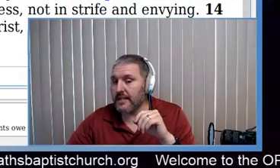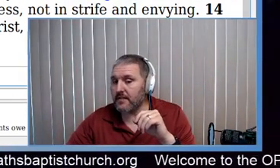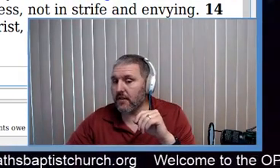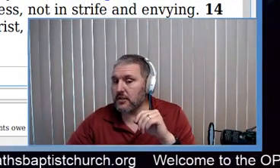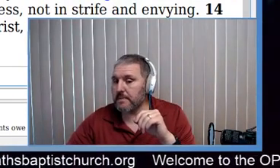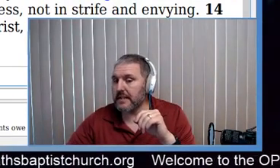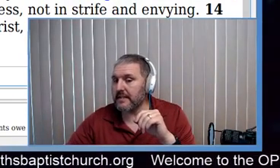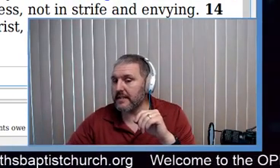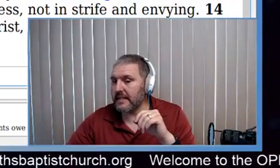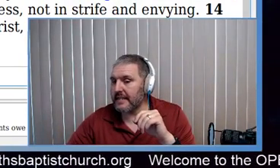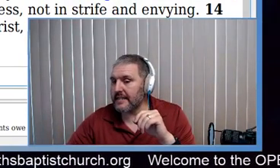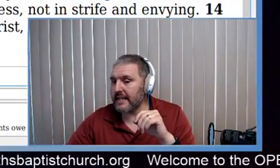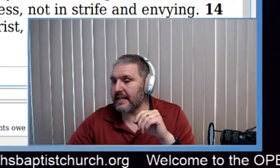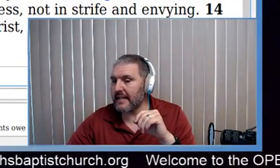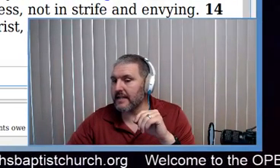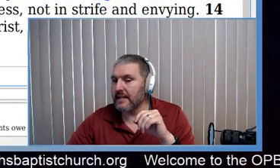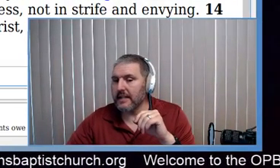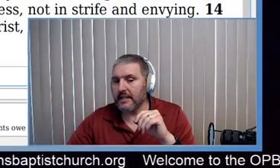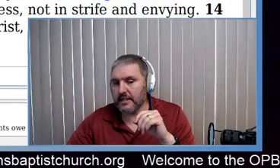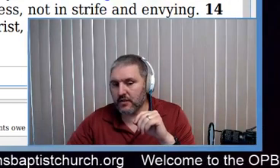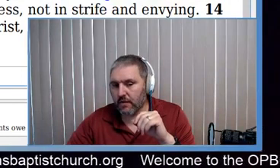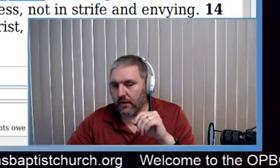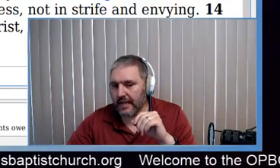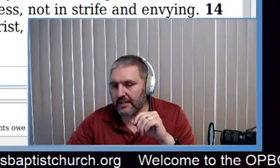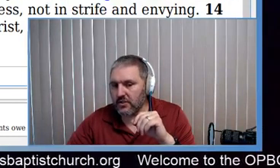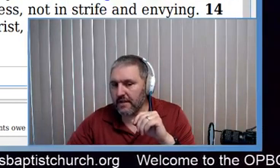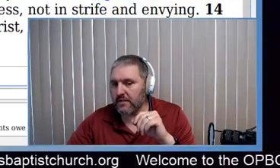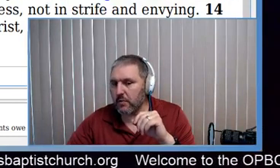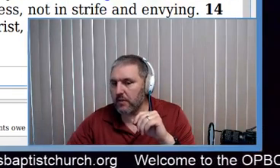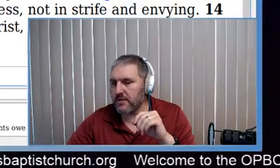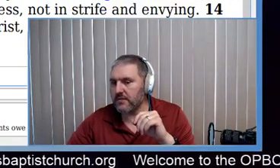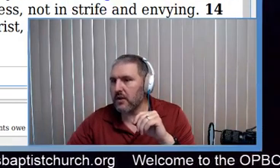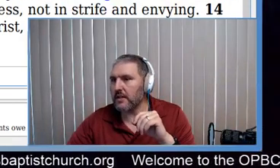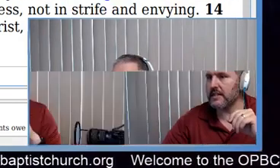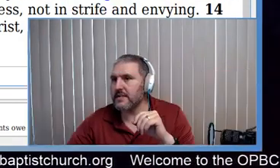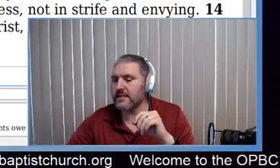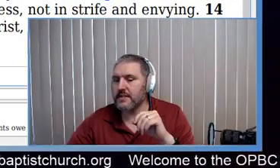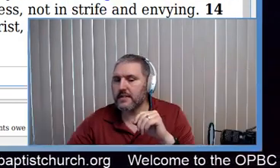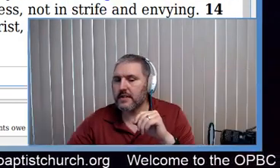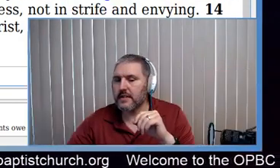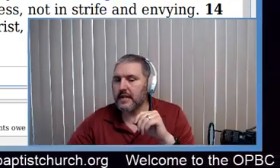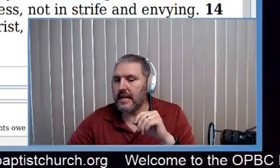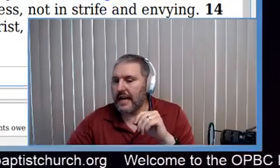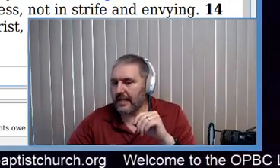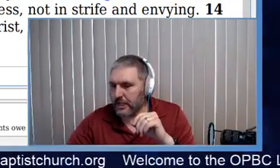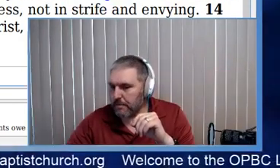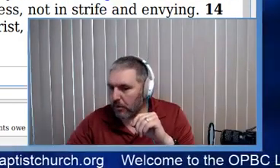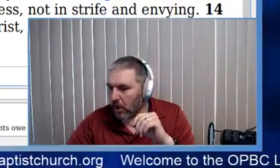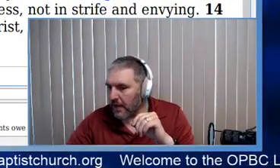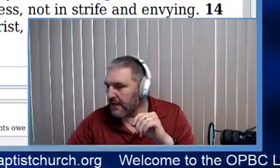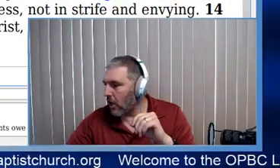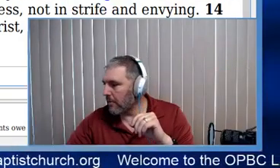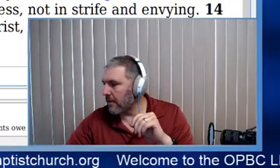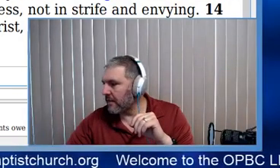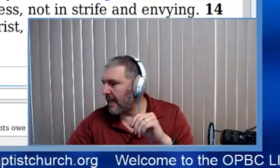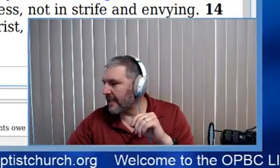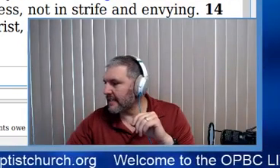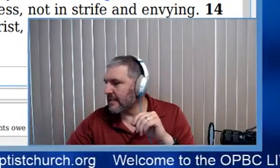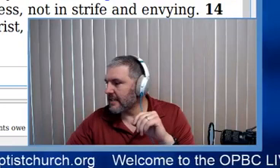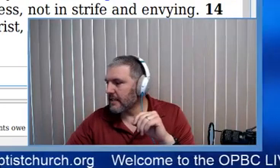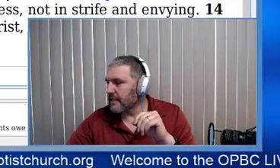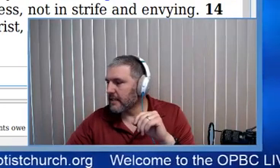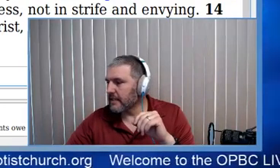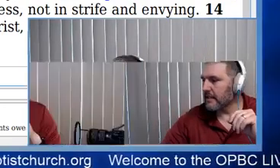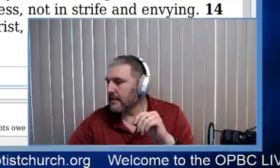The night is far spent, the day is at hand. Let us therefore cast off the works of darkness, and let us put on the armor of